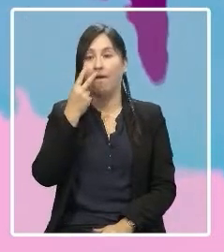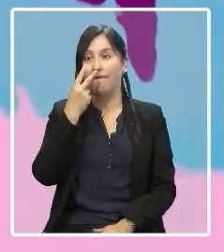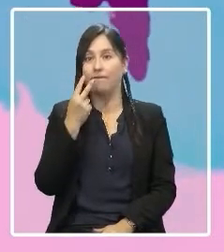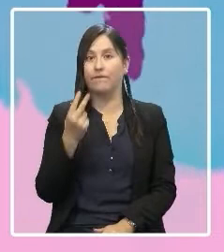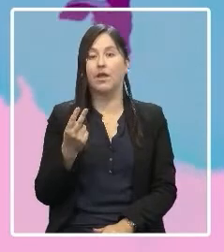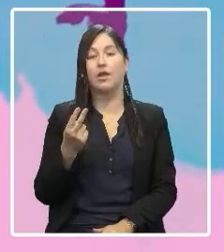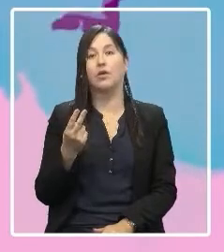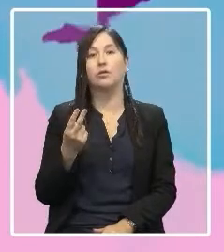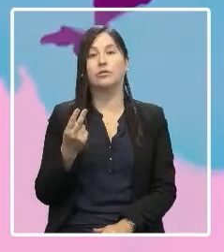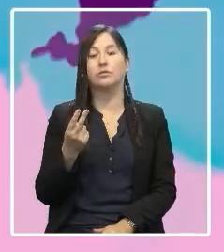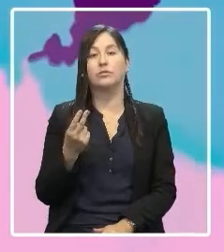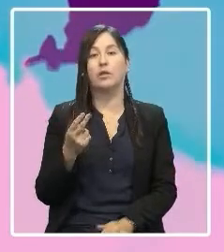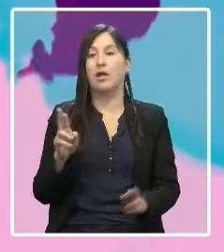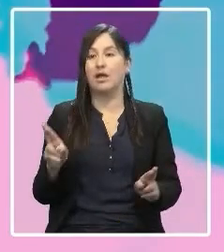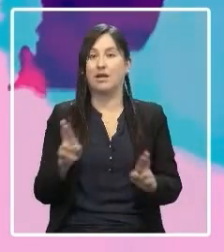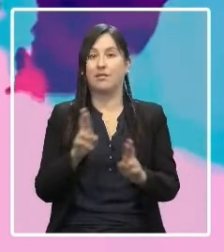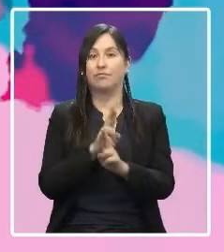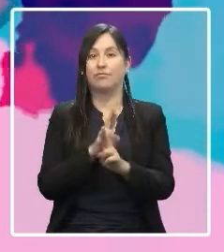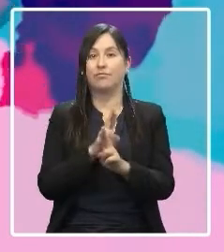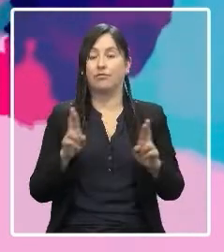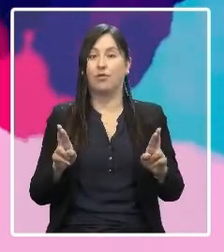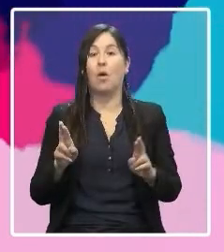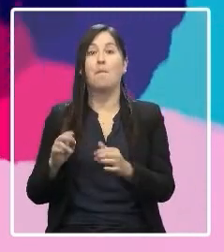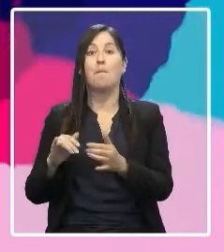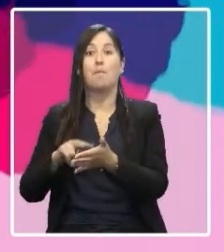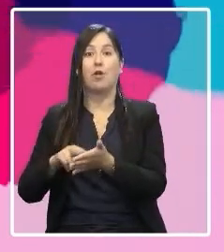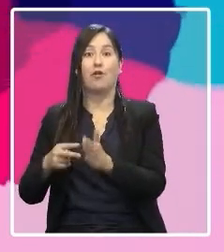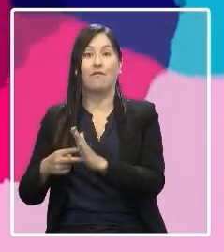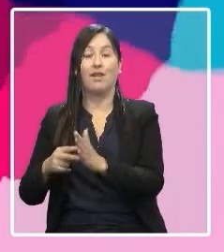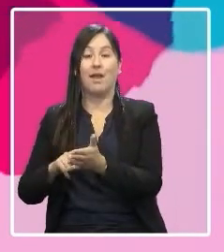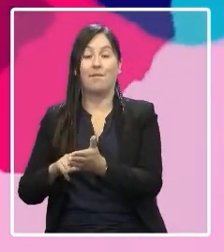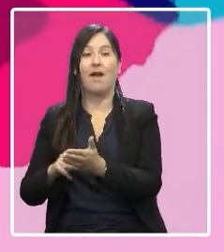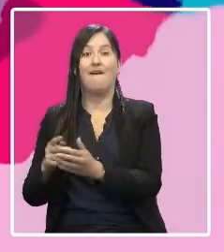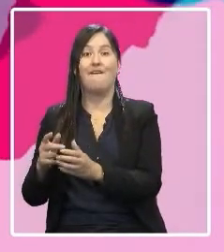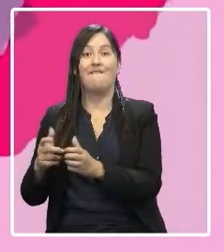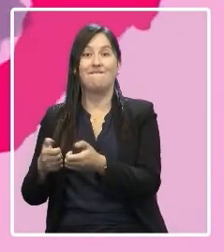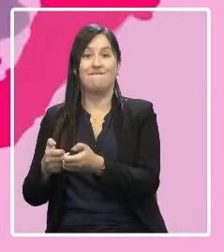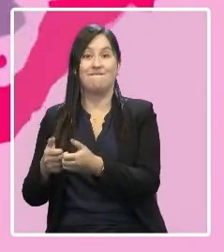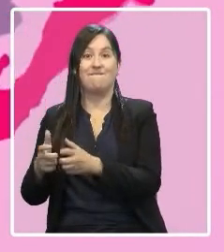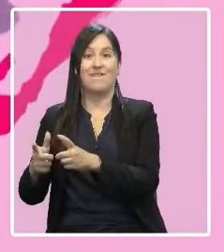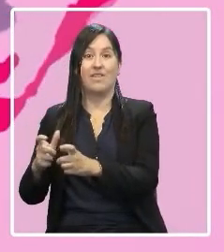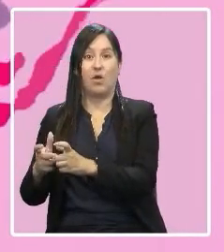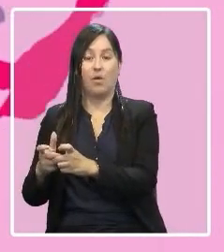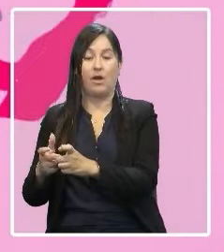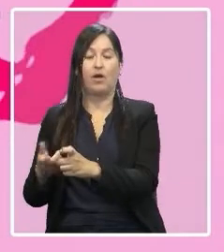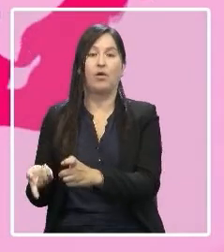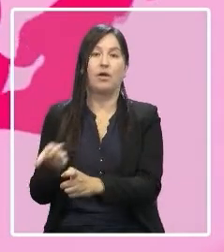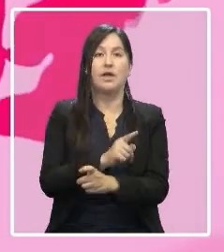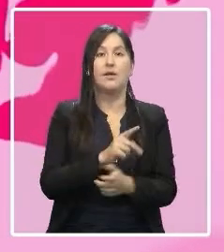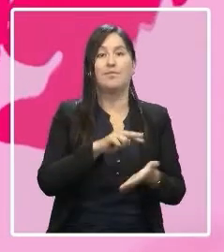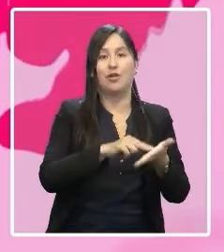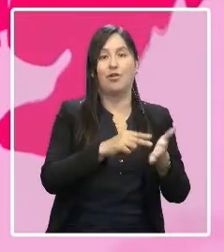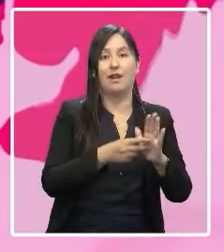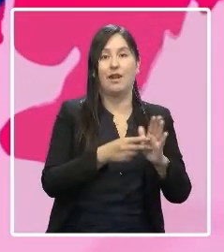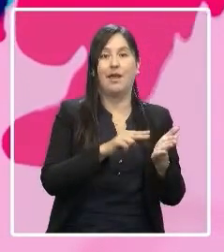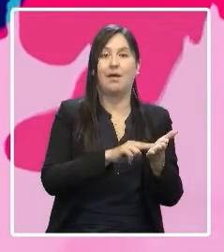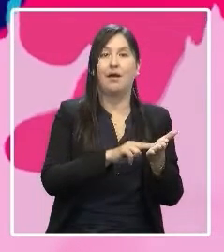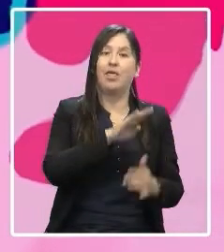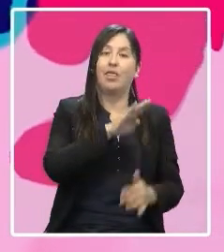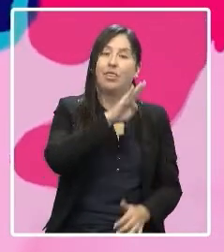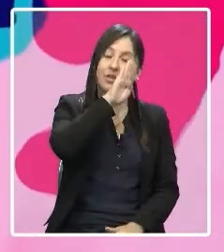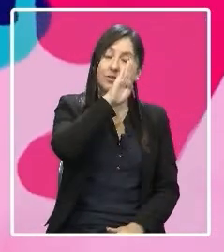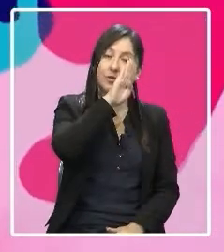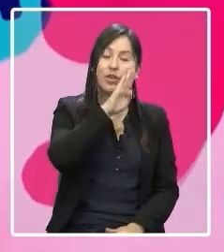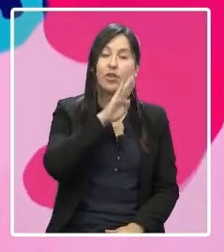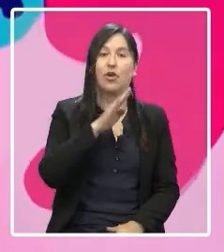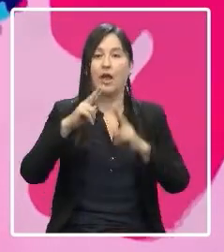sleep problems. And they looked at 34 different studies with just over 50,000 individuals. And they said that they found that internet